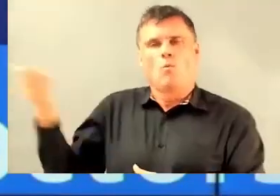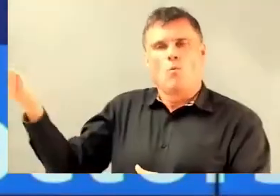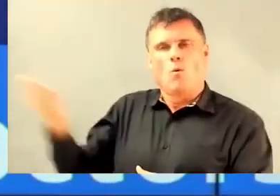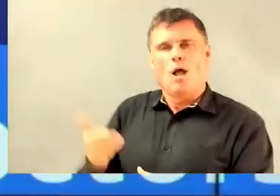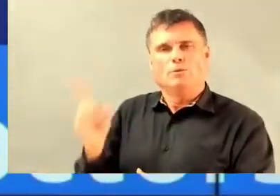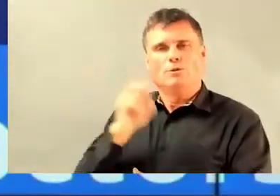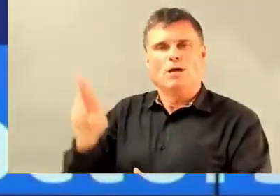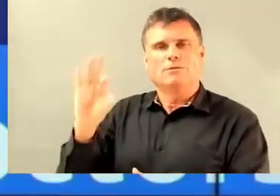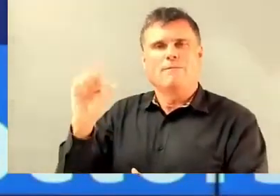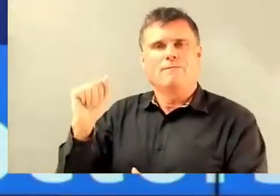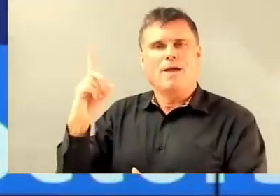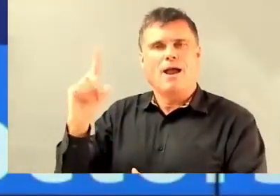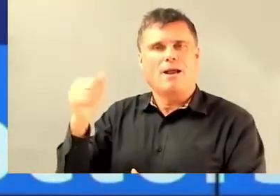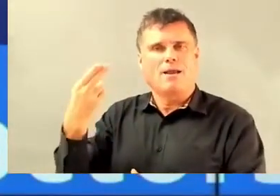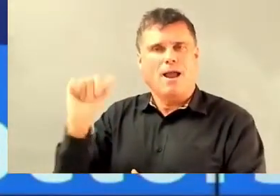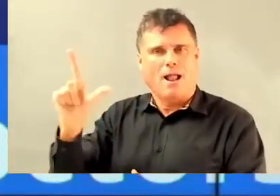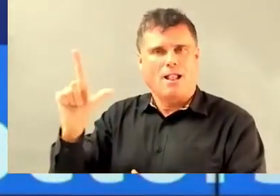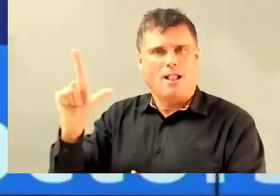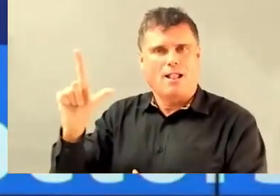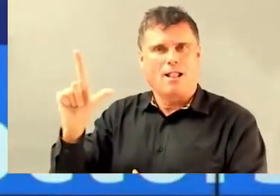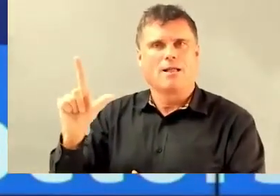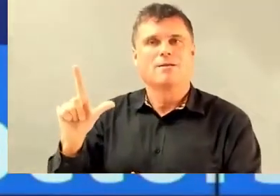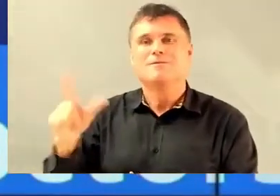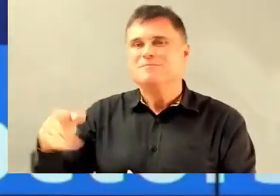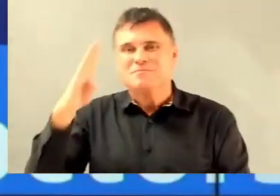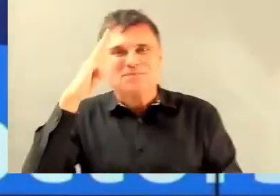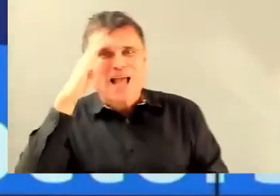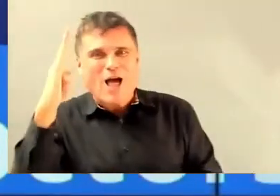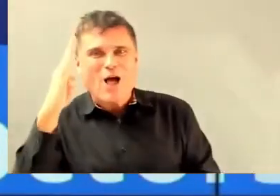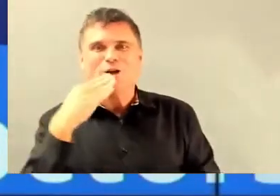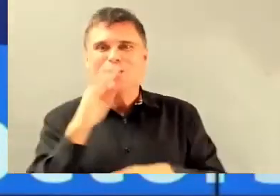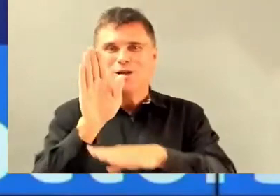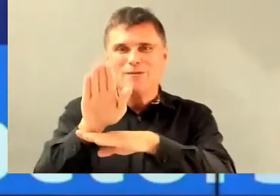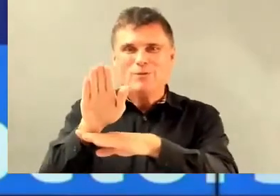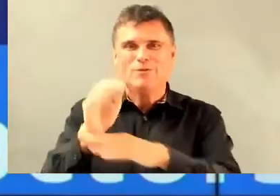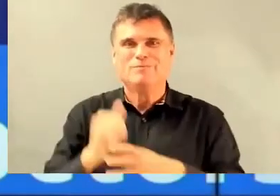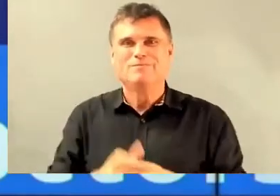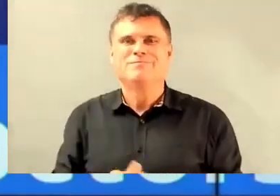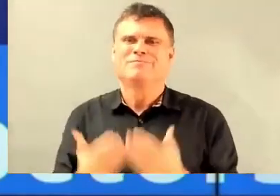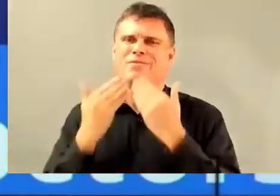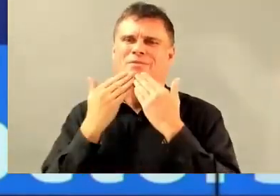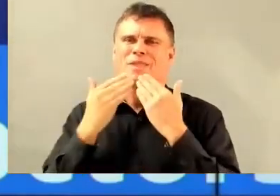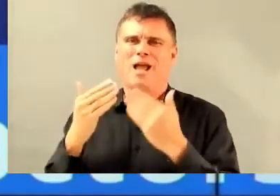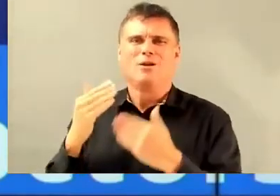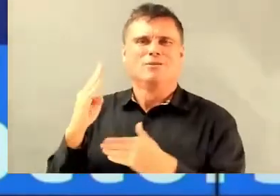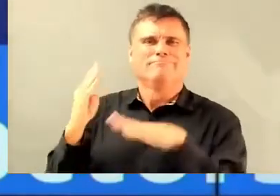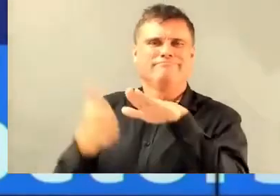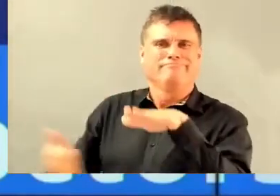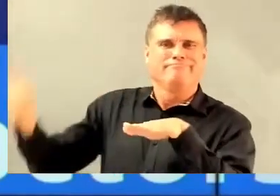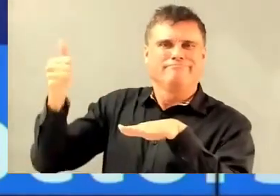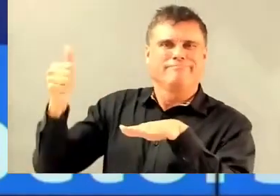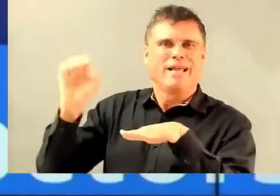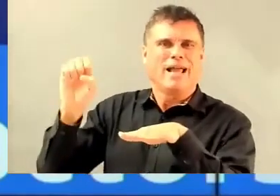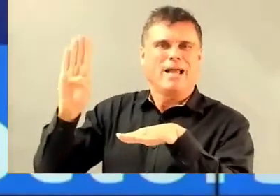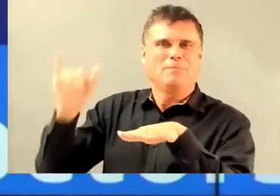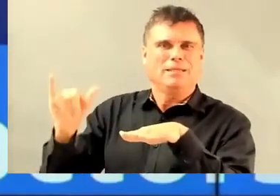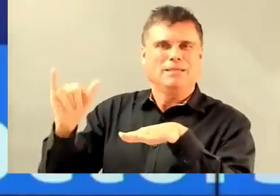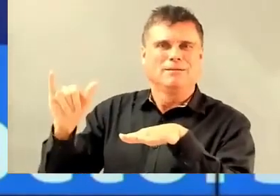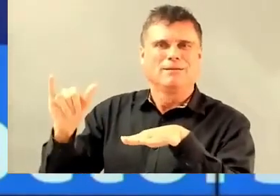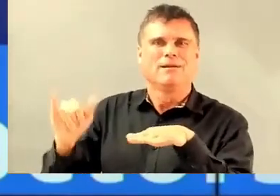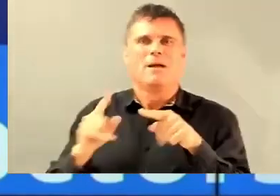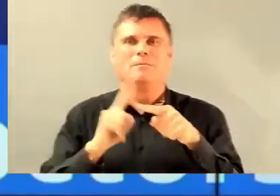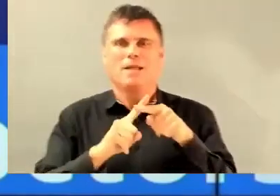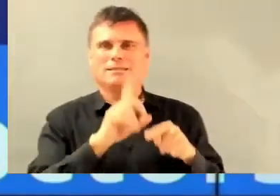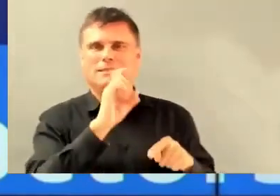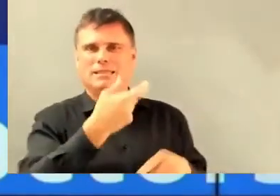Hello and good afternoon, everyone. Thank you to Premier David Eby and Minister Dix for inviting me to speak today. My name is Dr. Ihab Fadel,